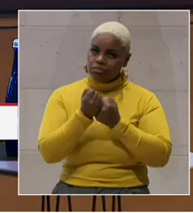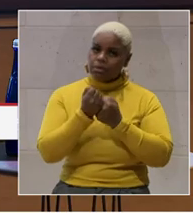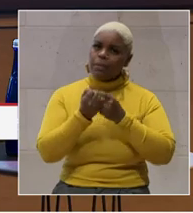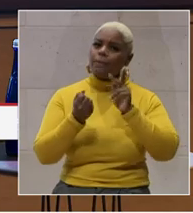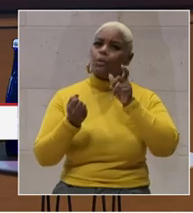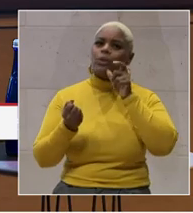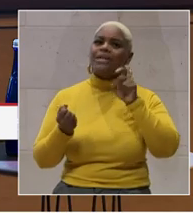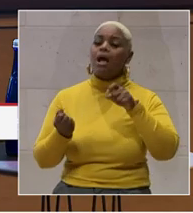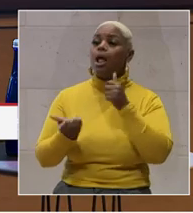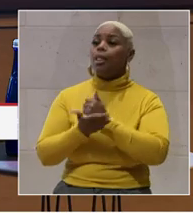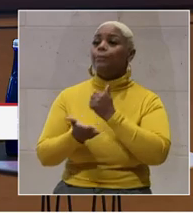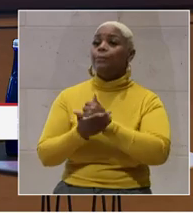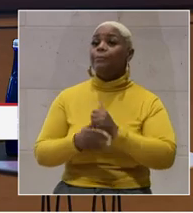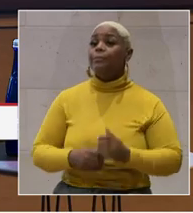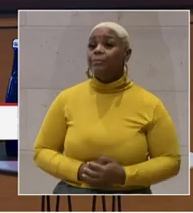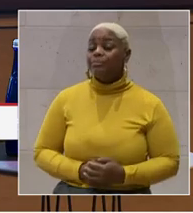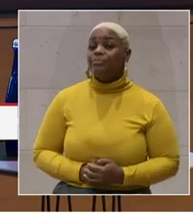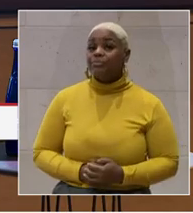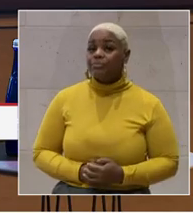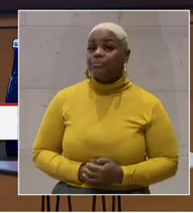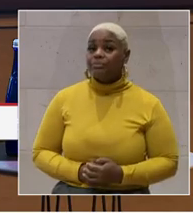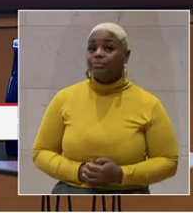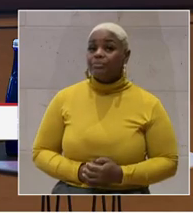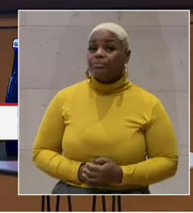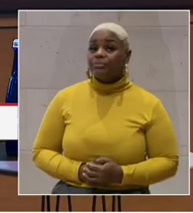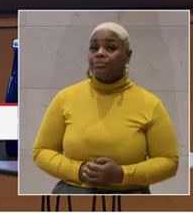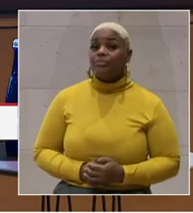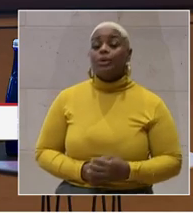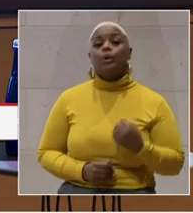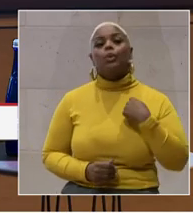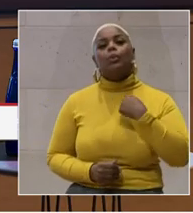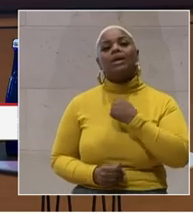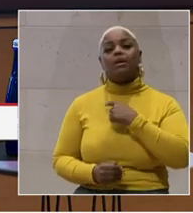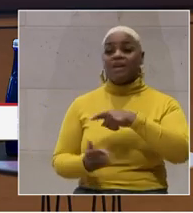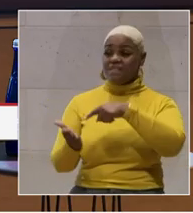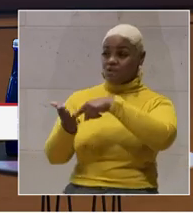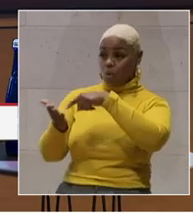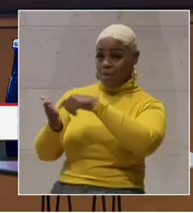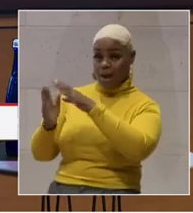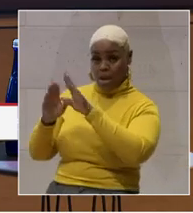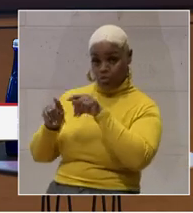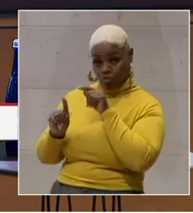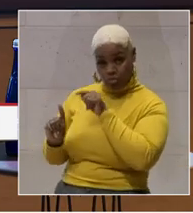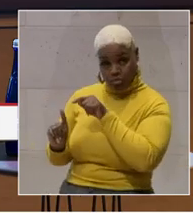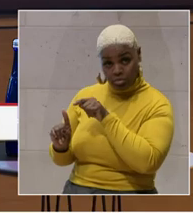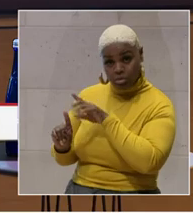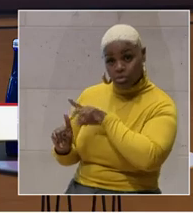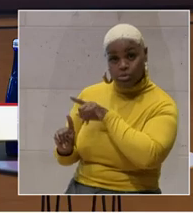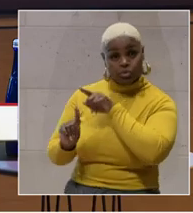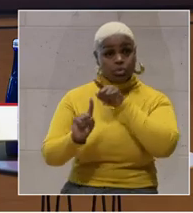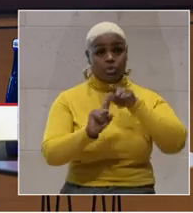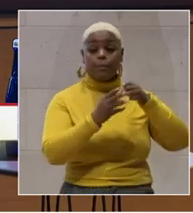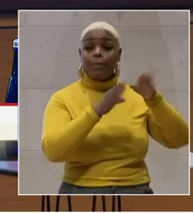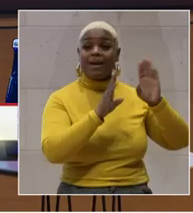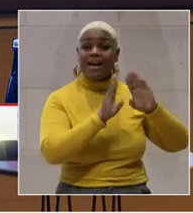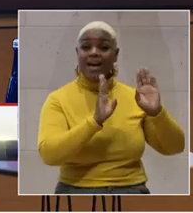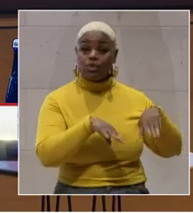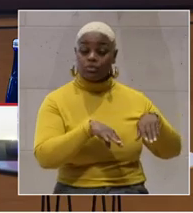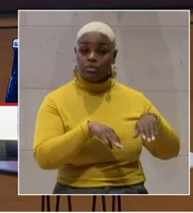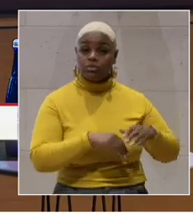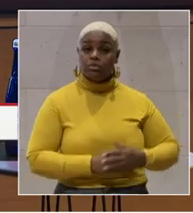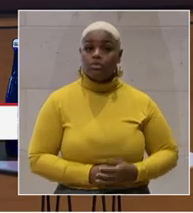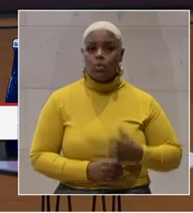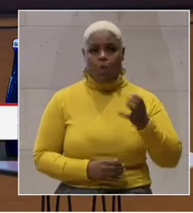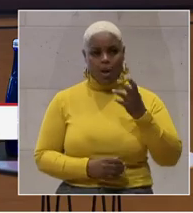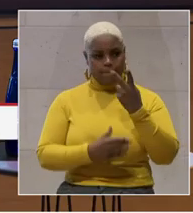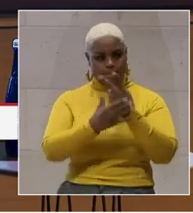our, affordable housing to public housing, to transform it so they have a safe place to